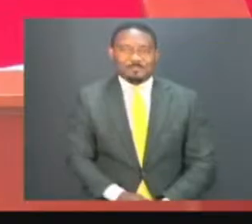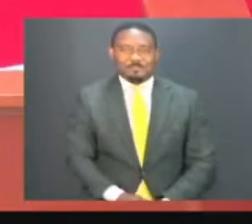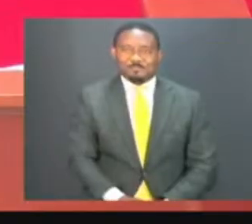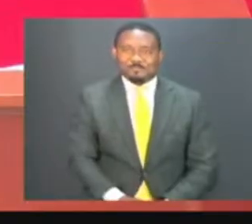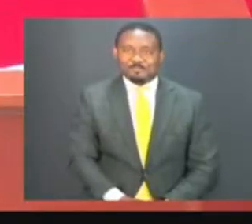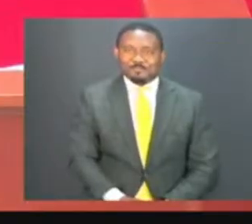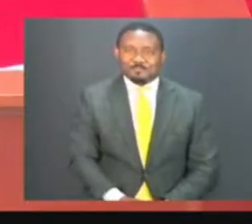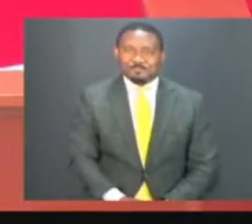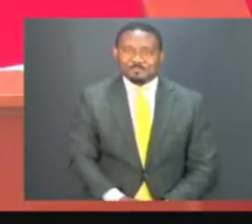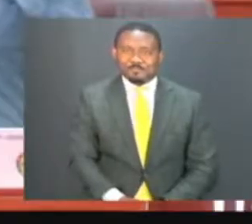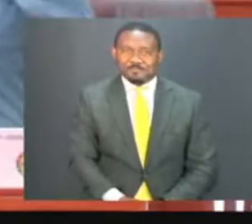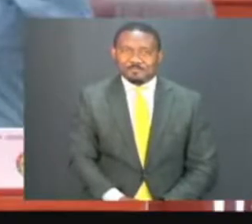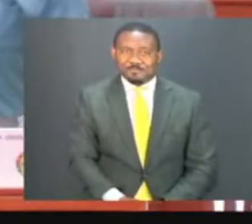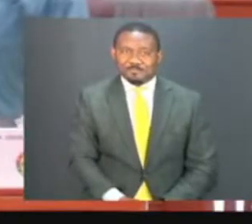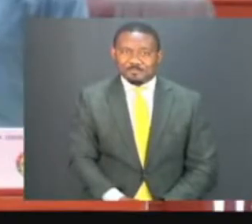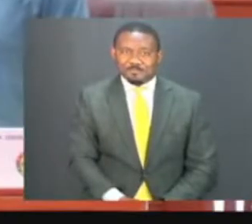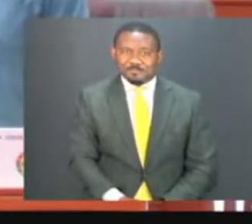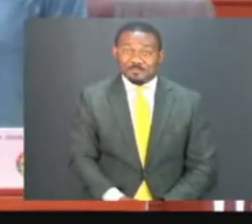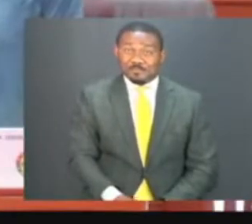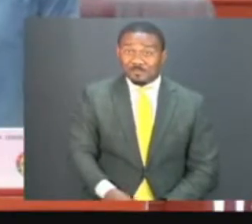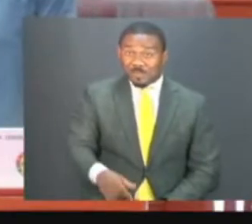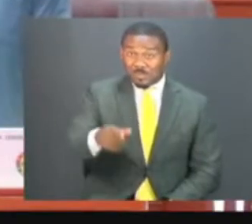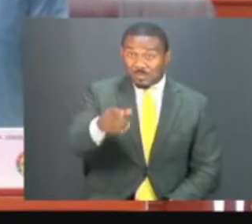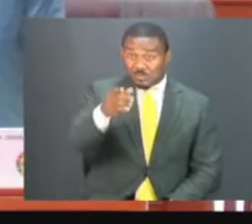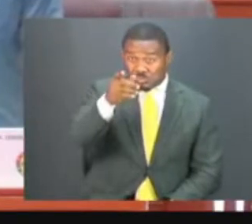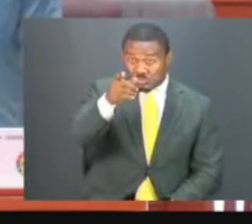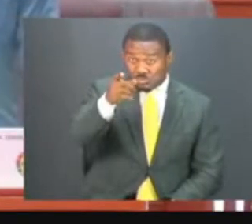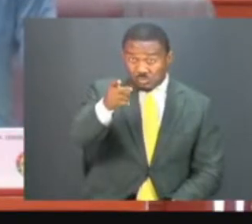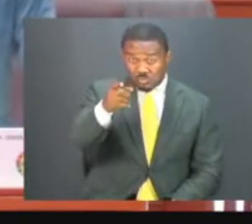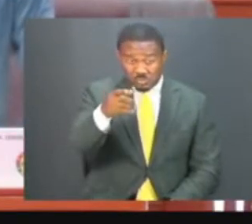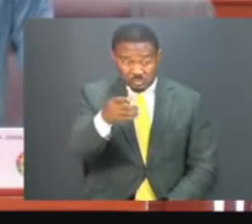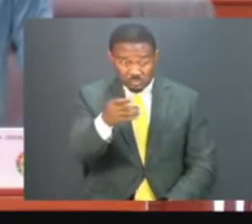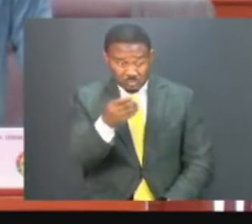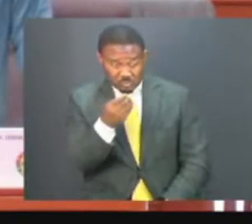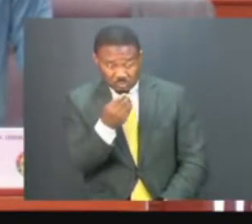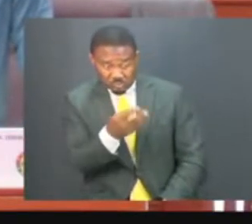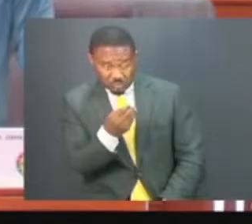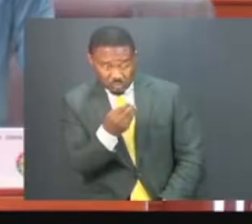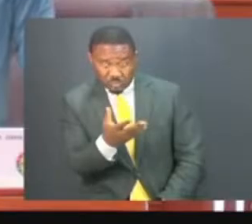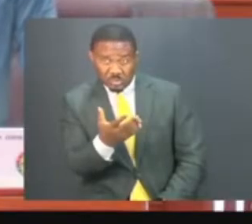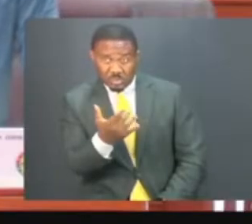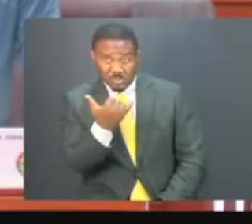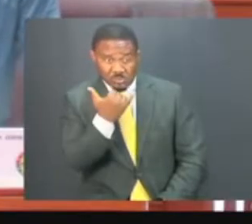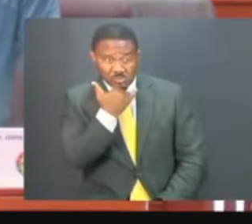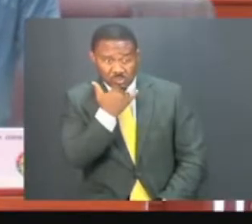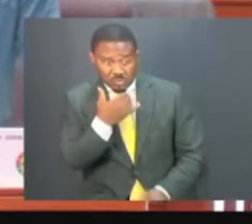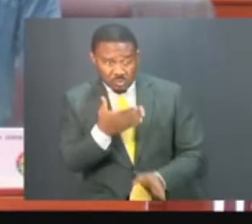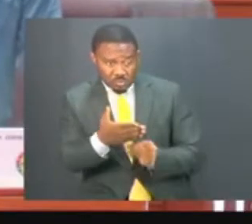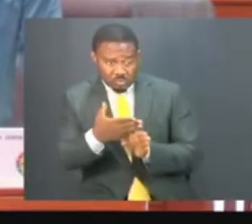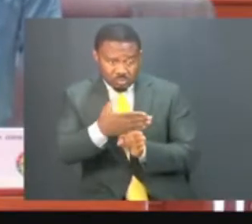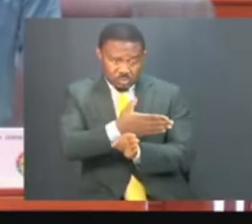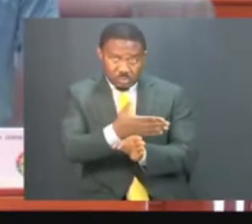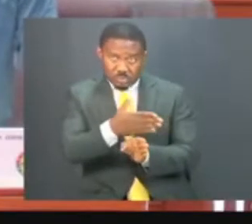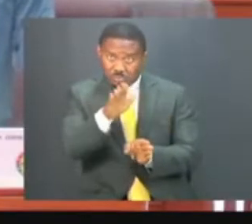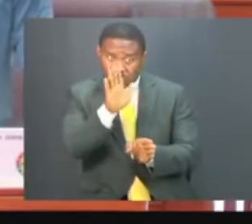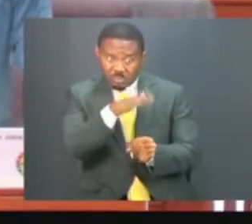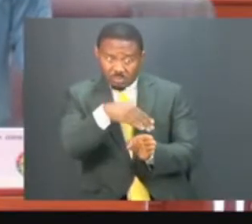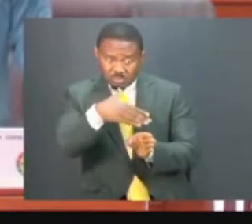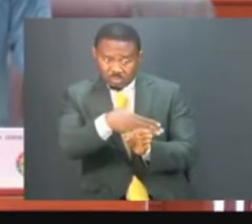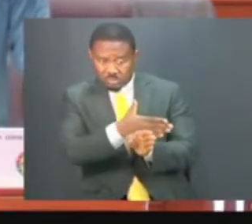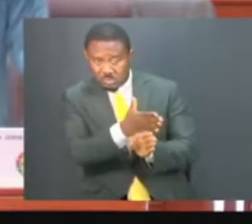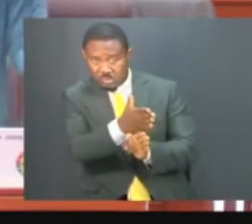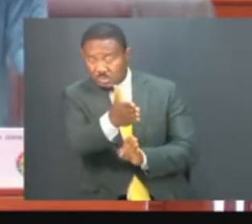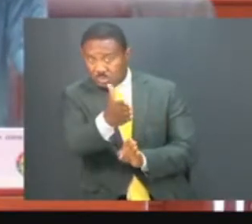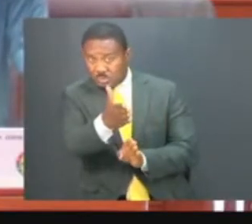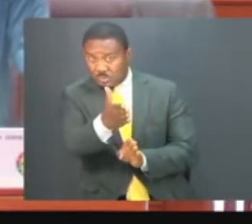Mr. Speaker, you guided the Majority Chief Whip when he was going on the different tangents. You guided him that he should not go on